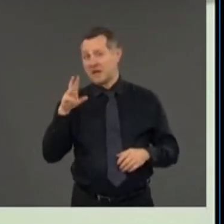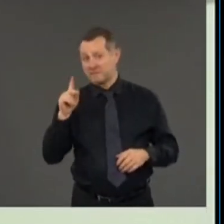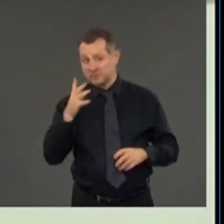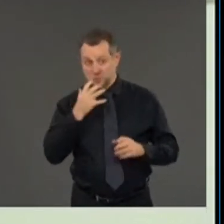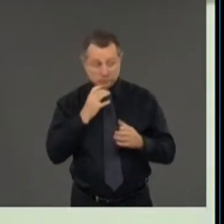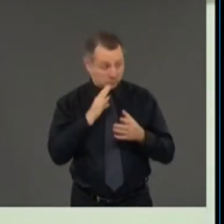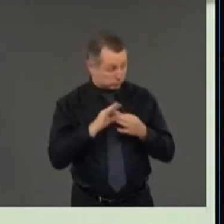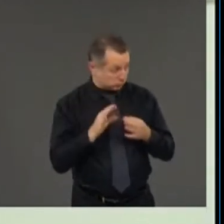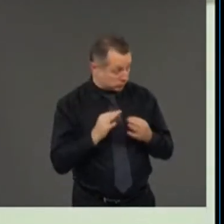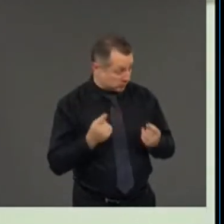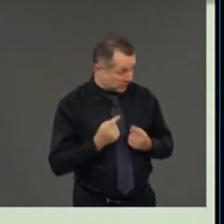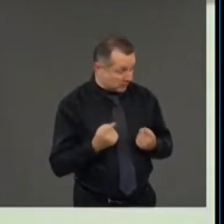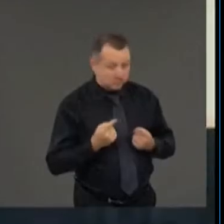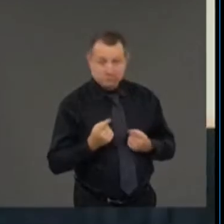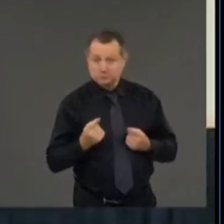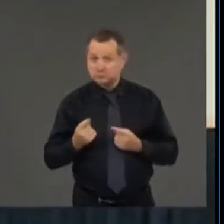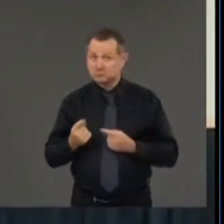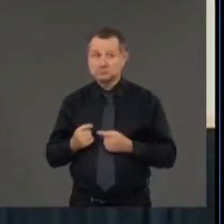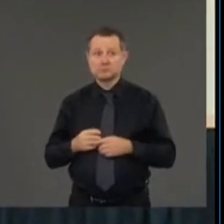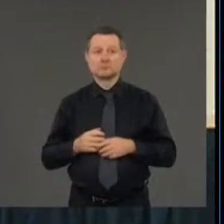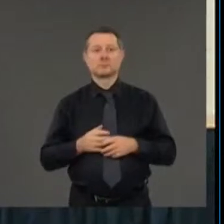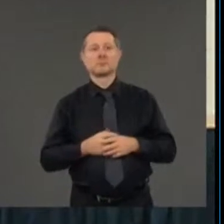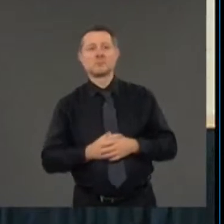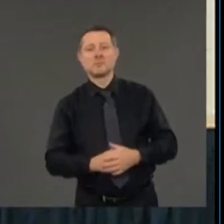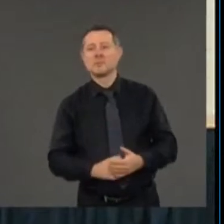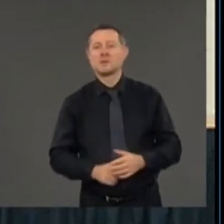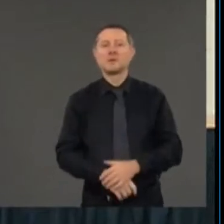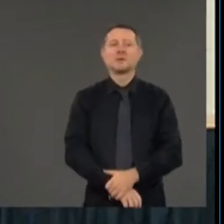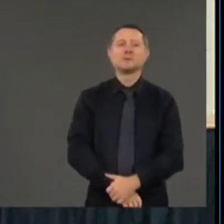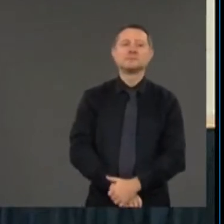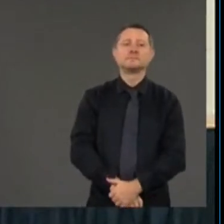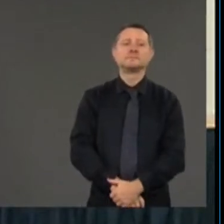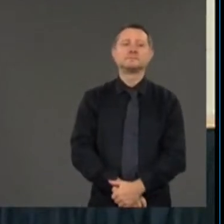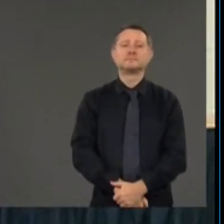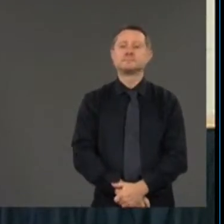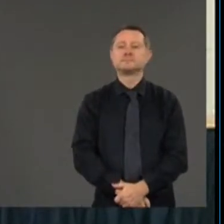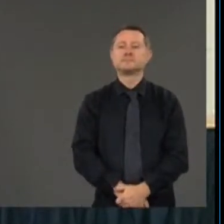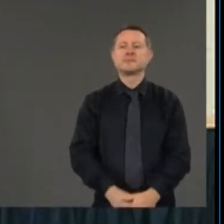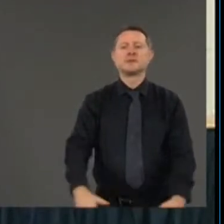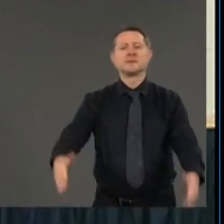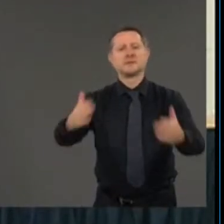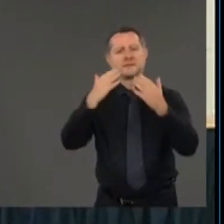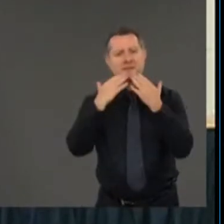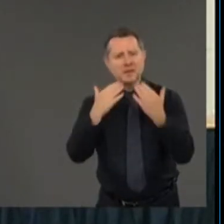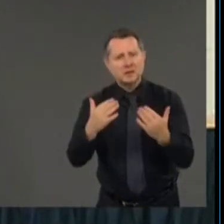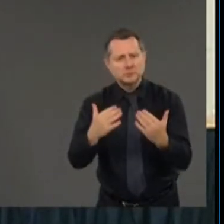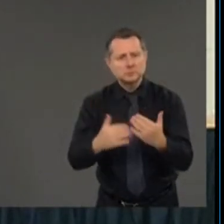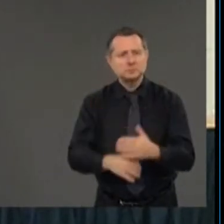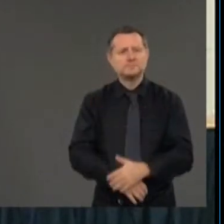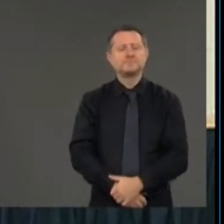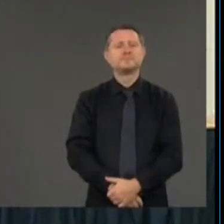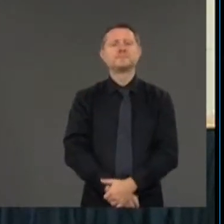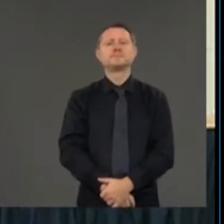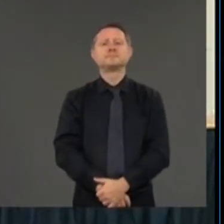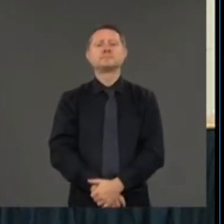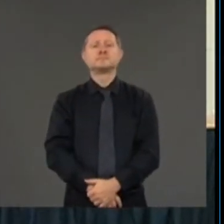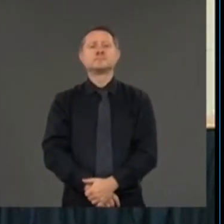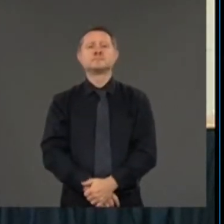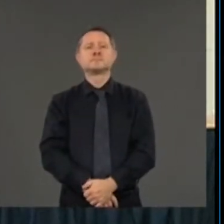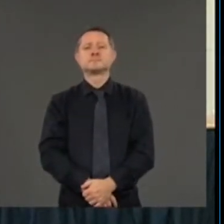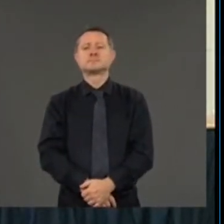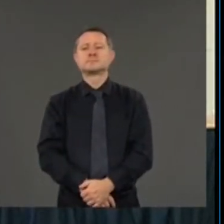go into questions if there are any. Thank you, Dave. Thank you, everyone. I would like to begin